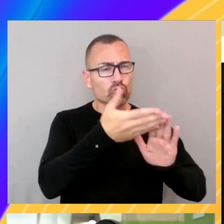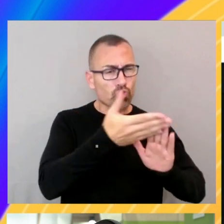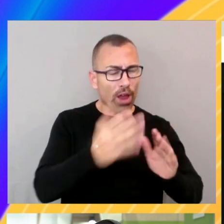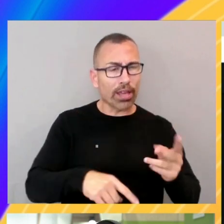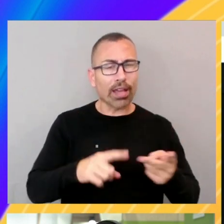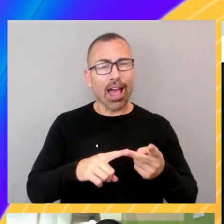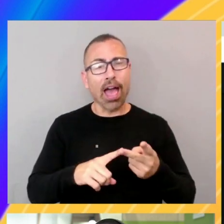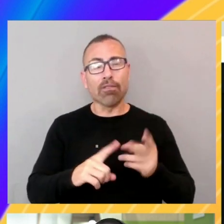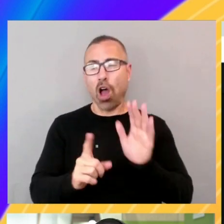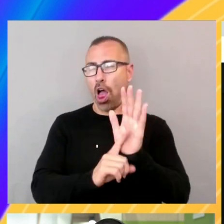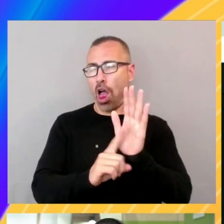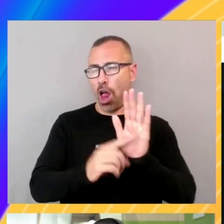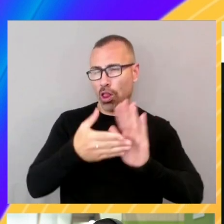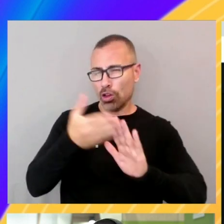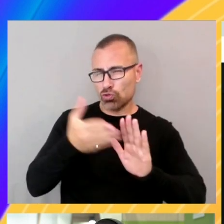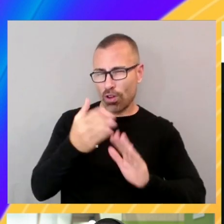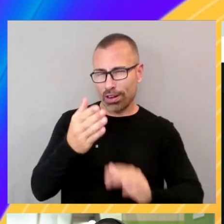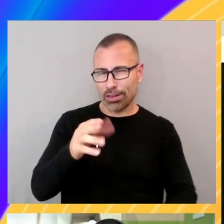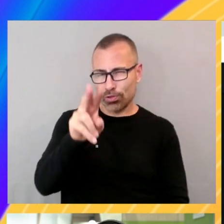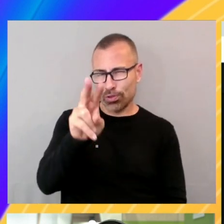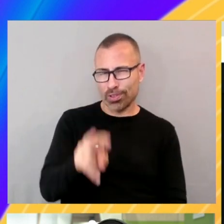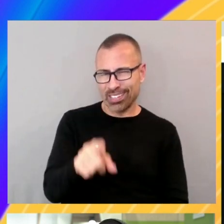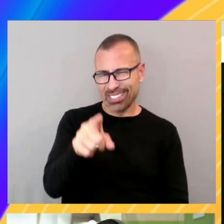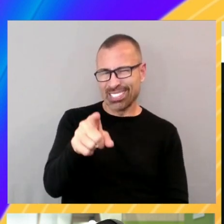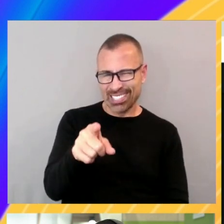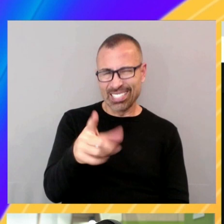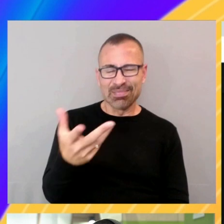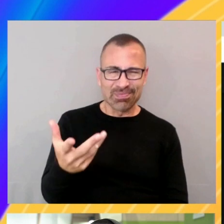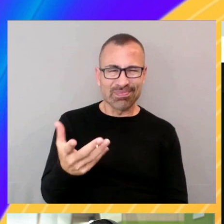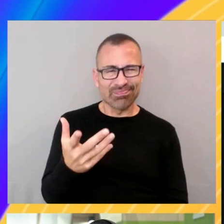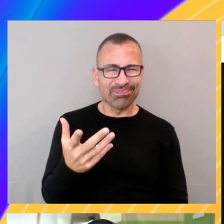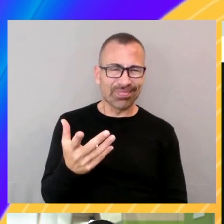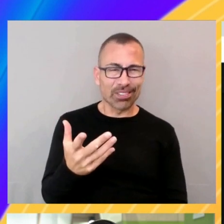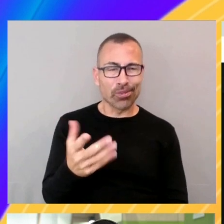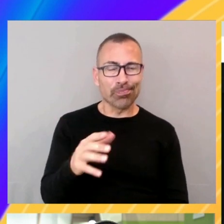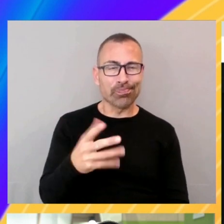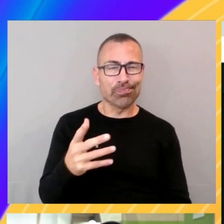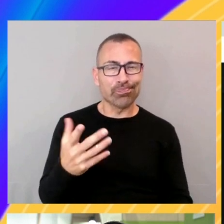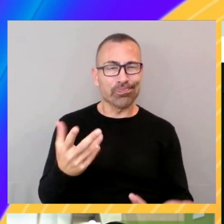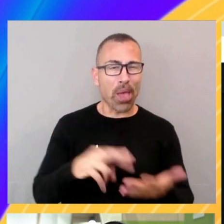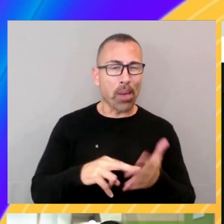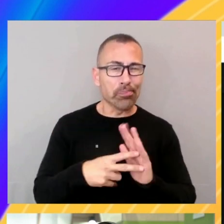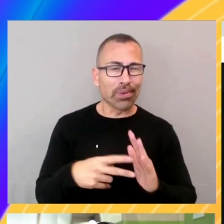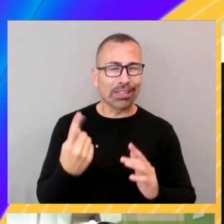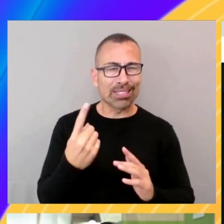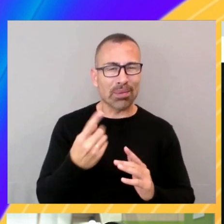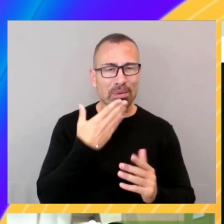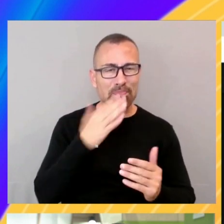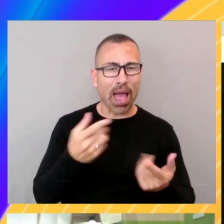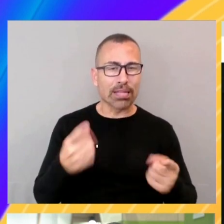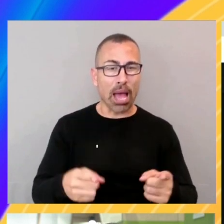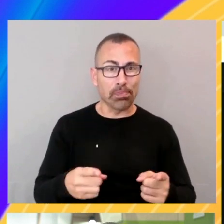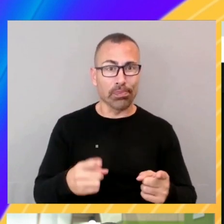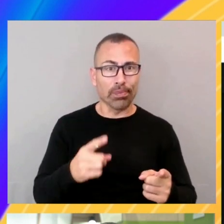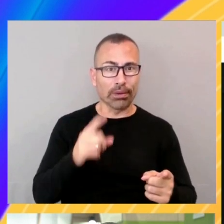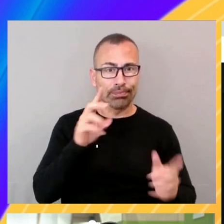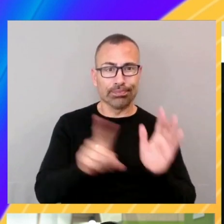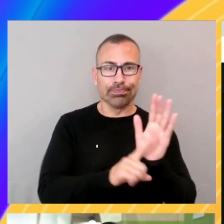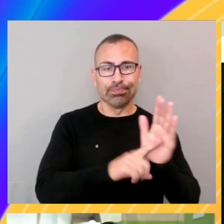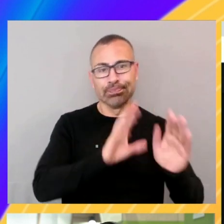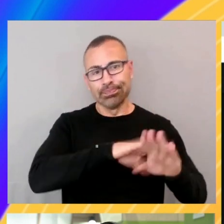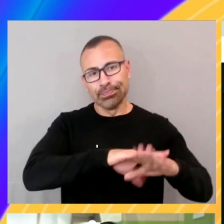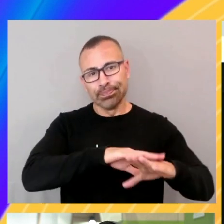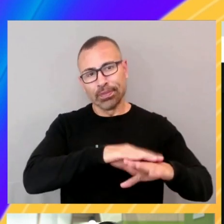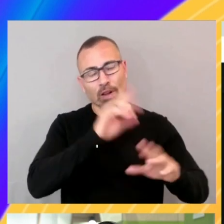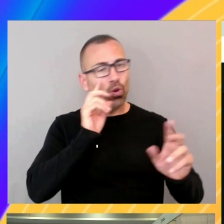kind of self-explanatory. It means something bad is happening. Go look at it. Yeah, right? And it seems like it's pretty complicated to maybe set this up. Are there any kind